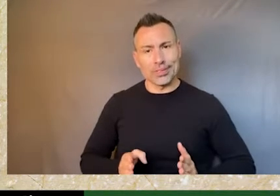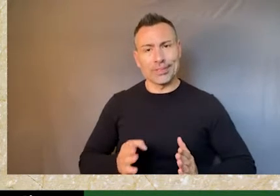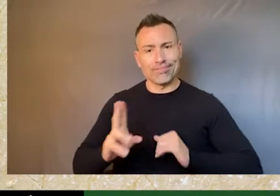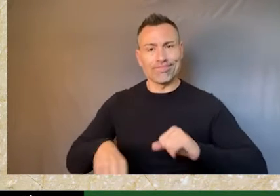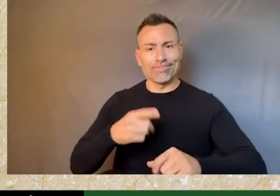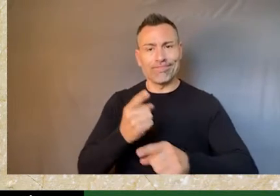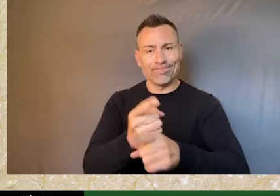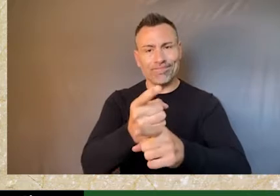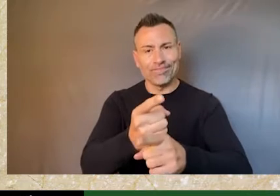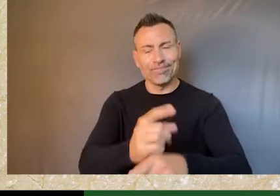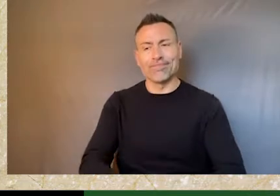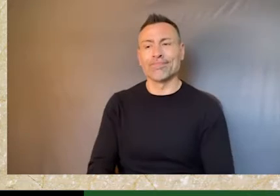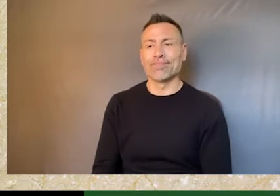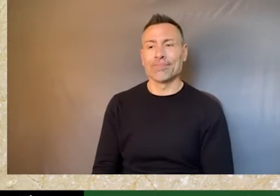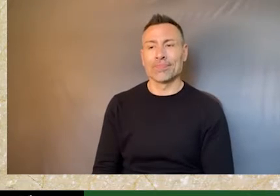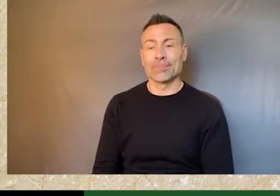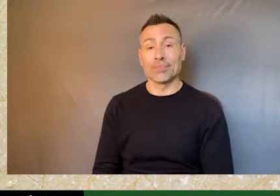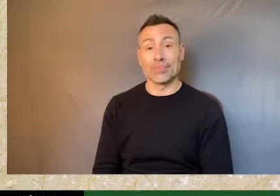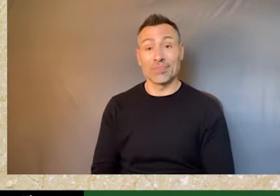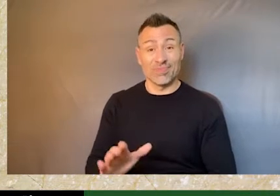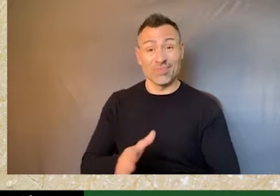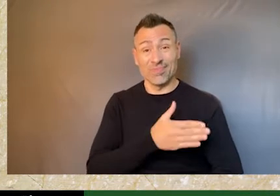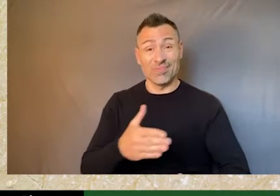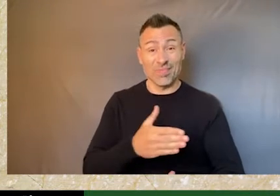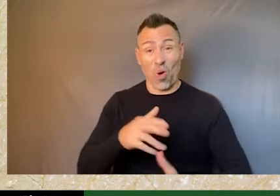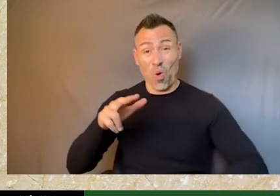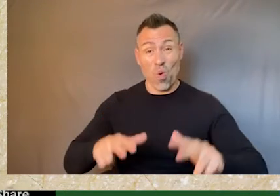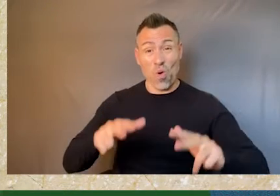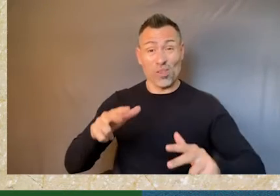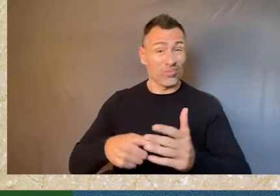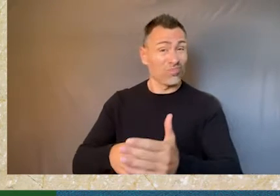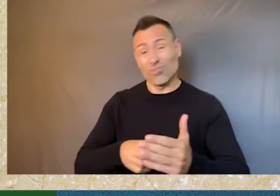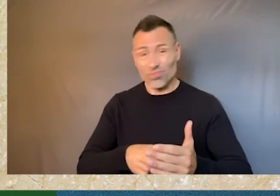There's no need to be awkward.